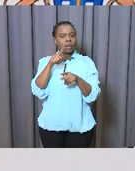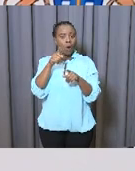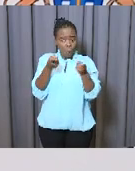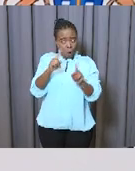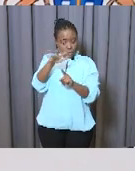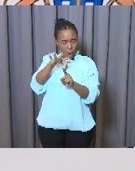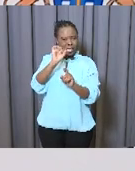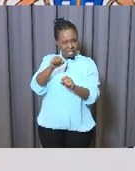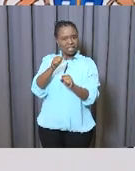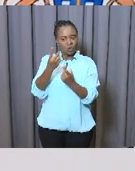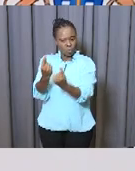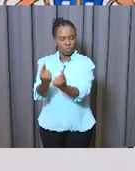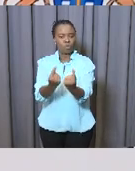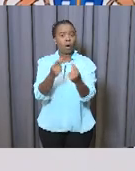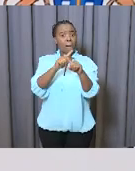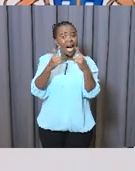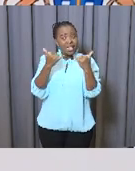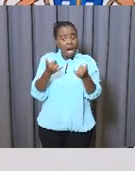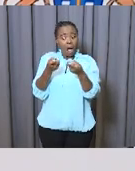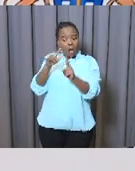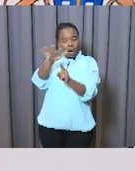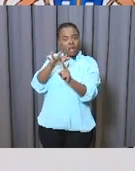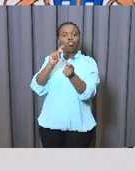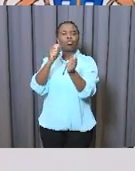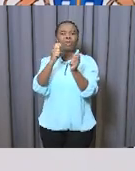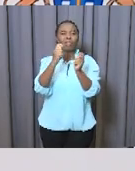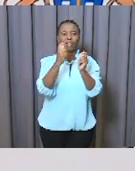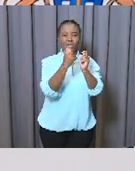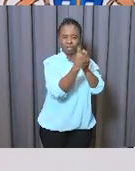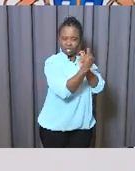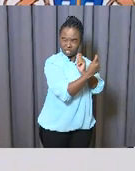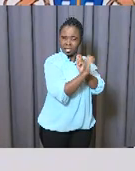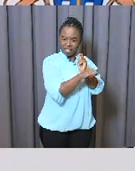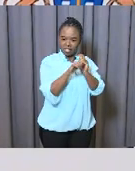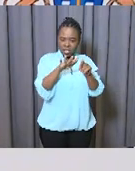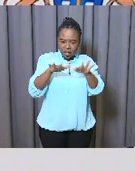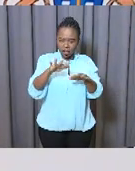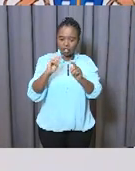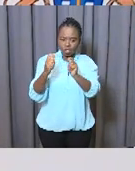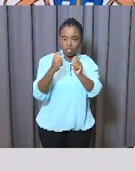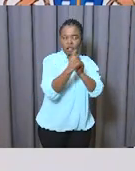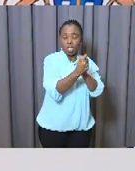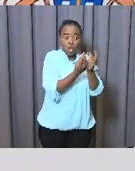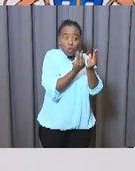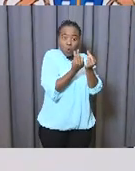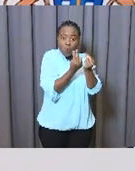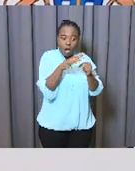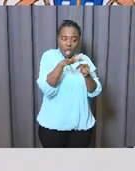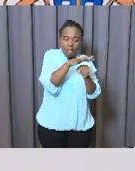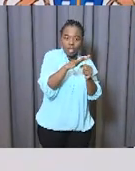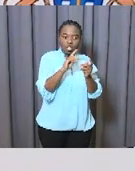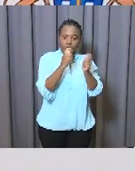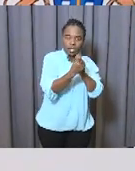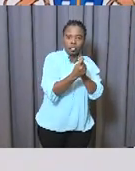But the hotspots are changing. And as the hotspots are changing and new hotspots are emerging, we